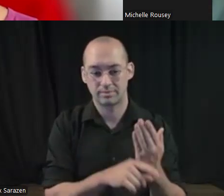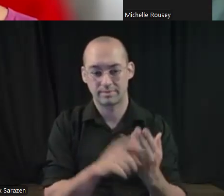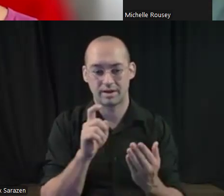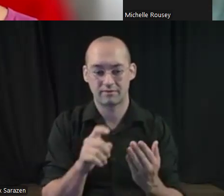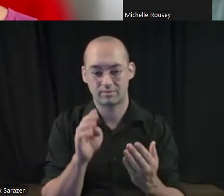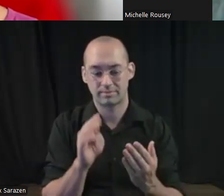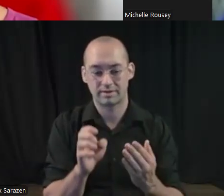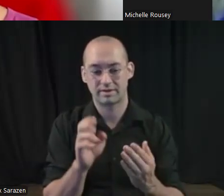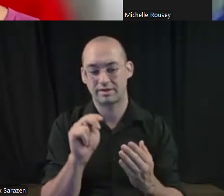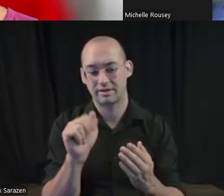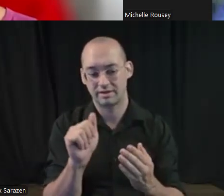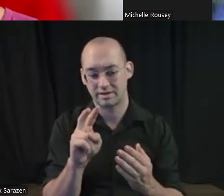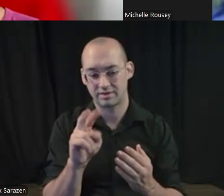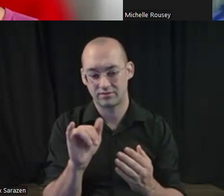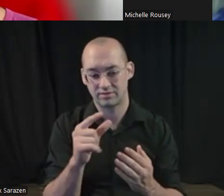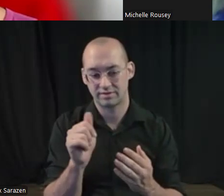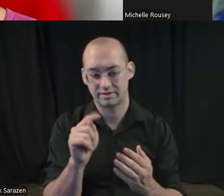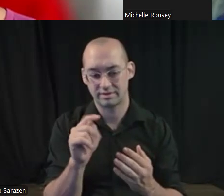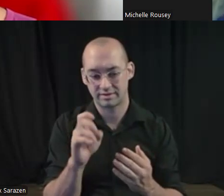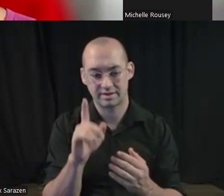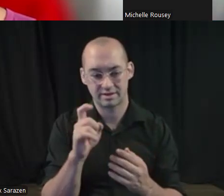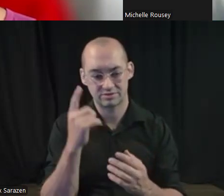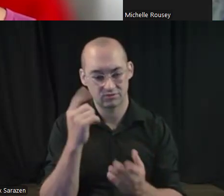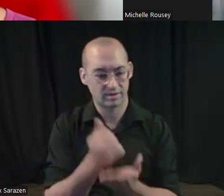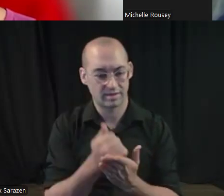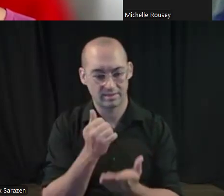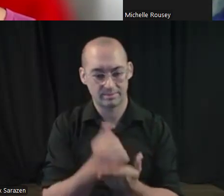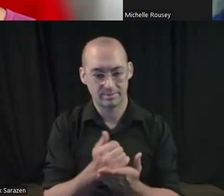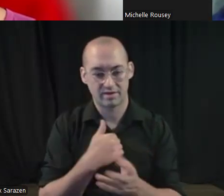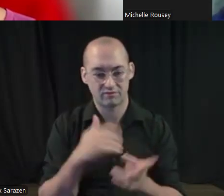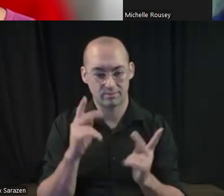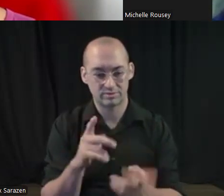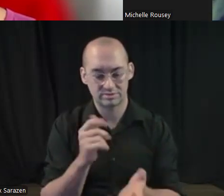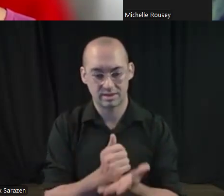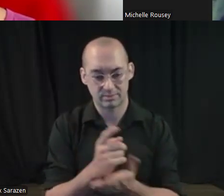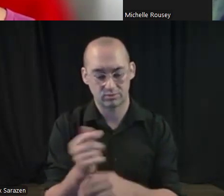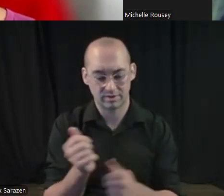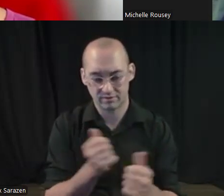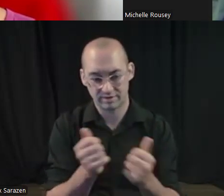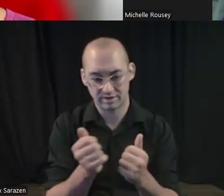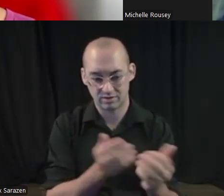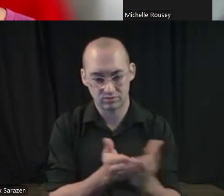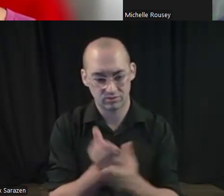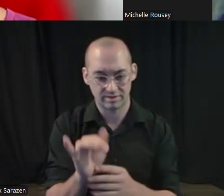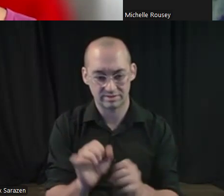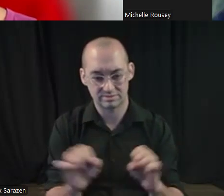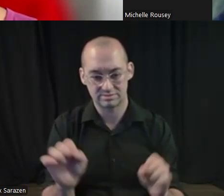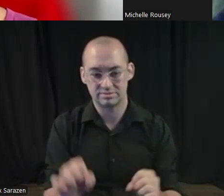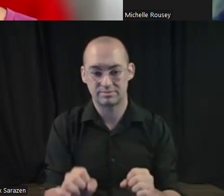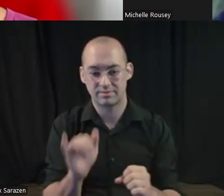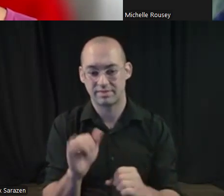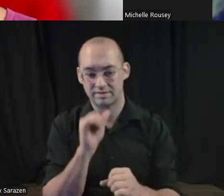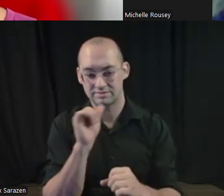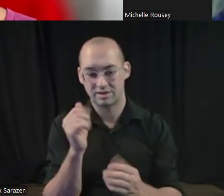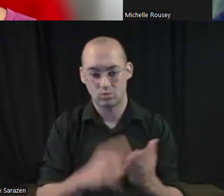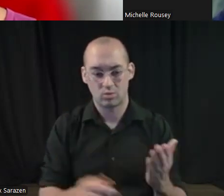navigated. And if you ask for help, have somebody to help you navigate that system. That's not what we have